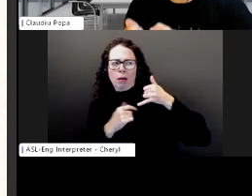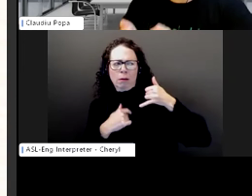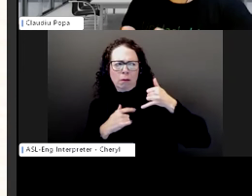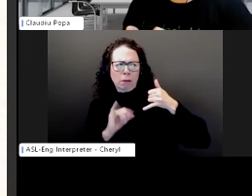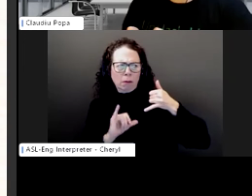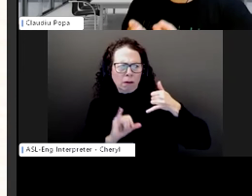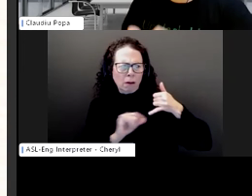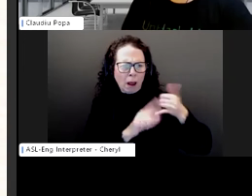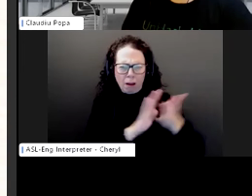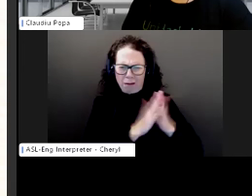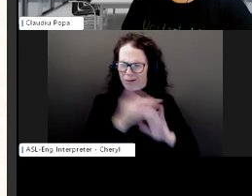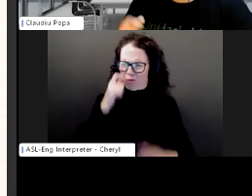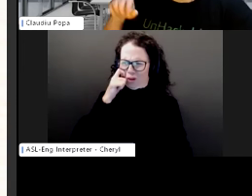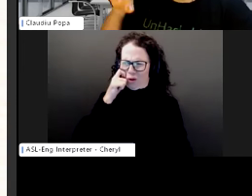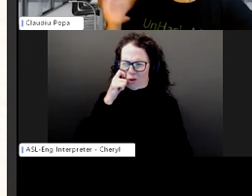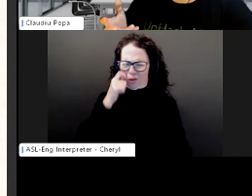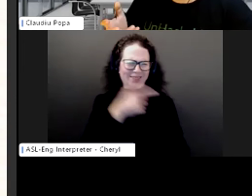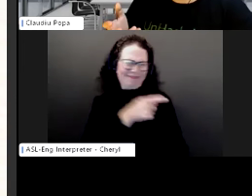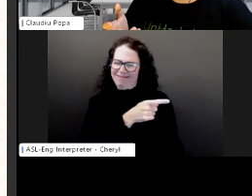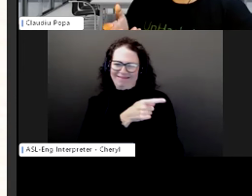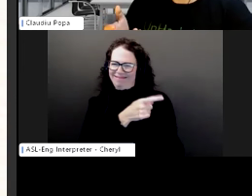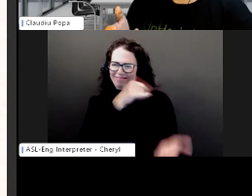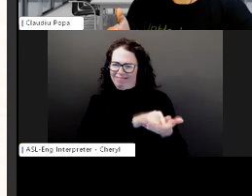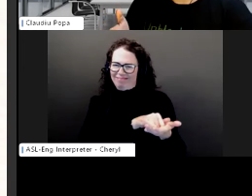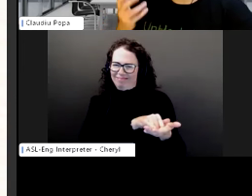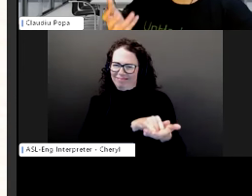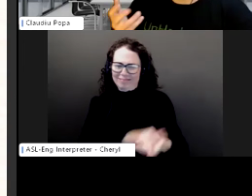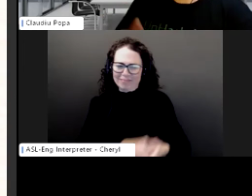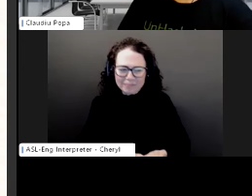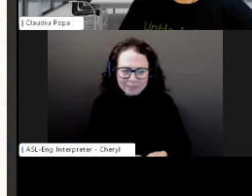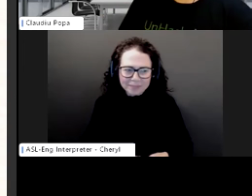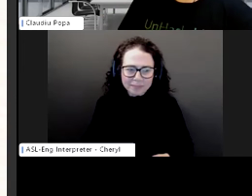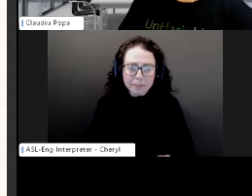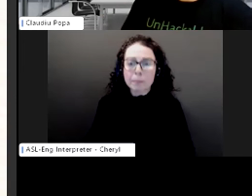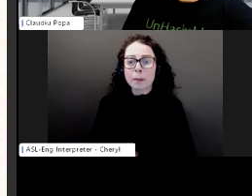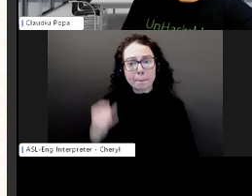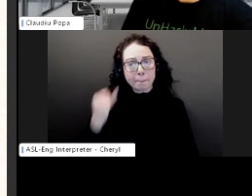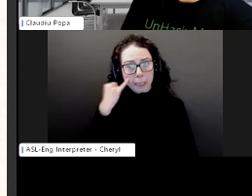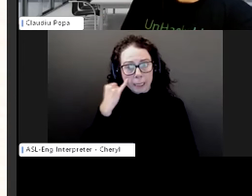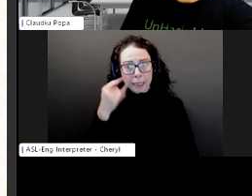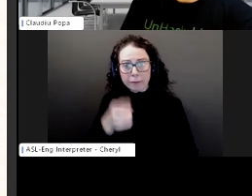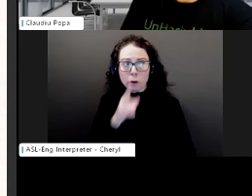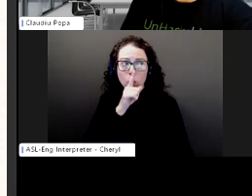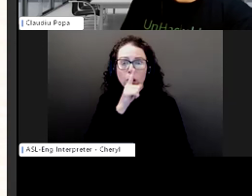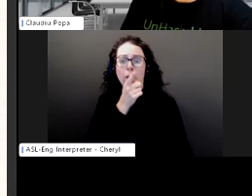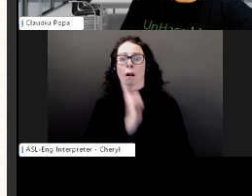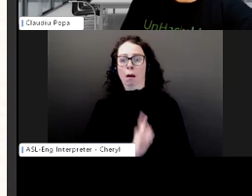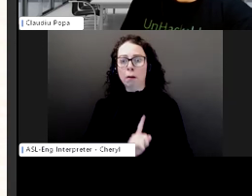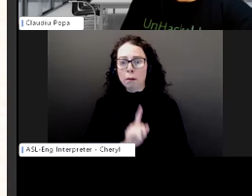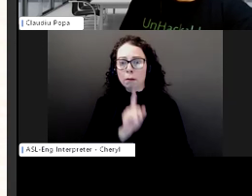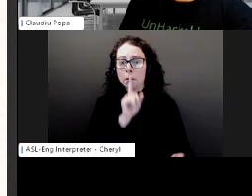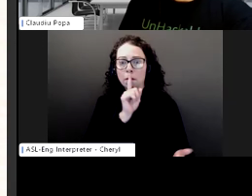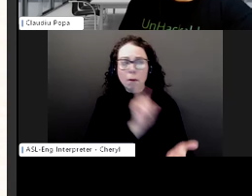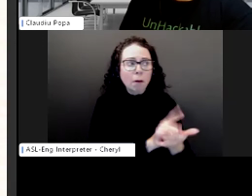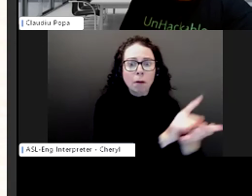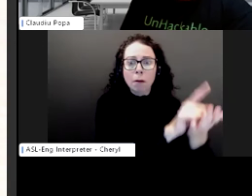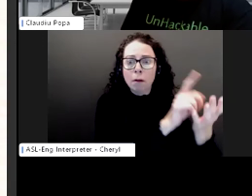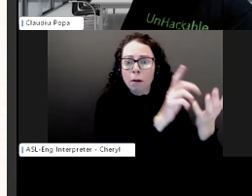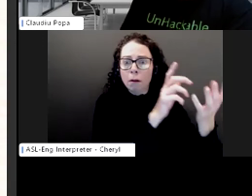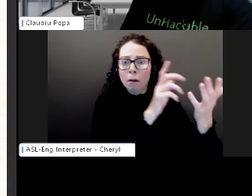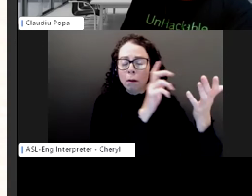are responding to fear, they will crank it up. So be aware of that, and make sure